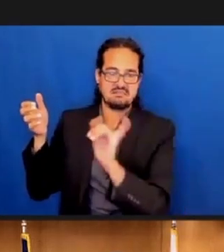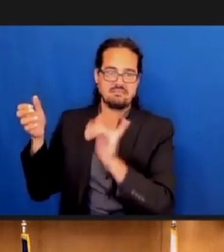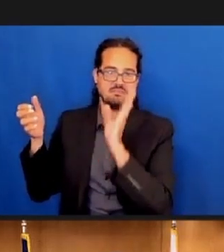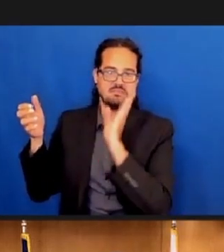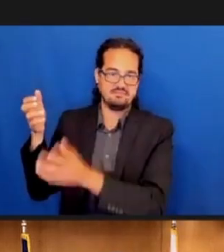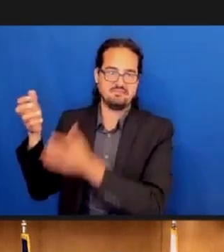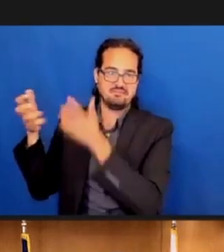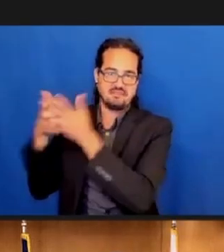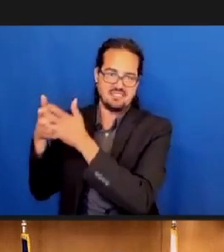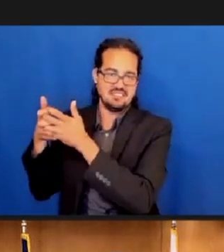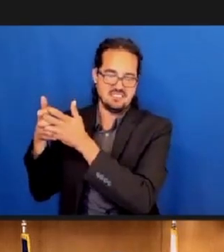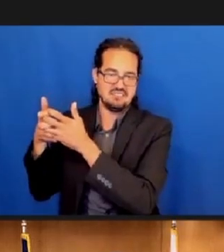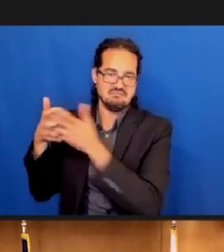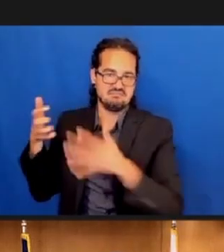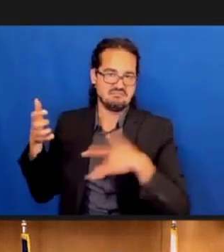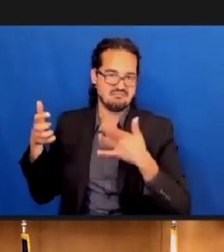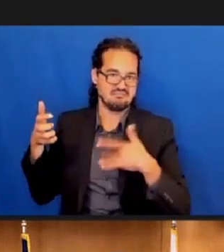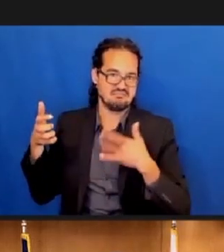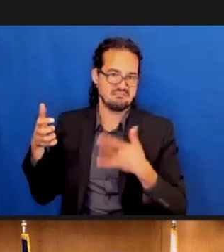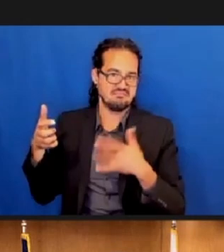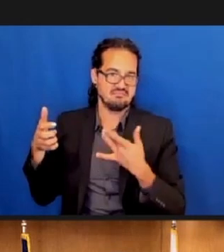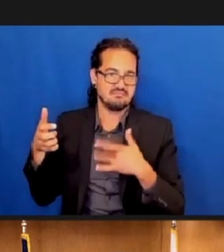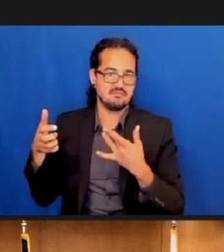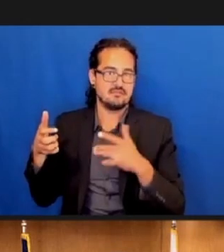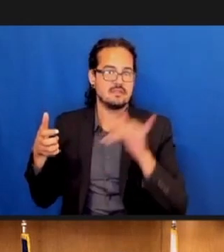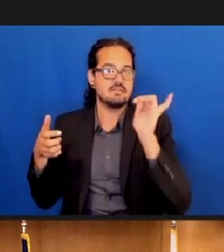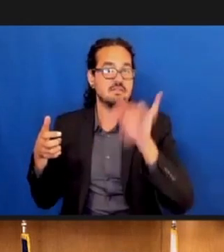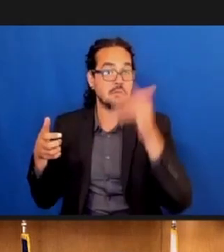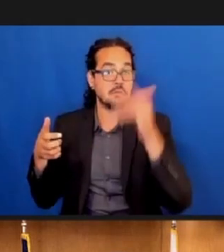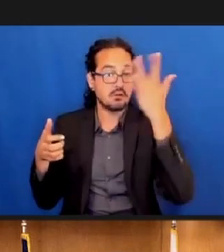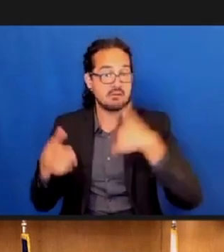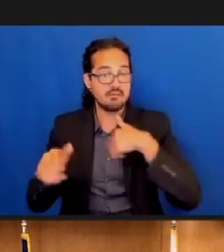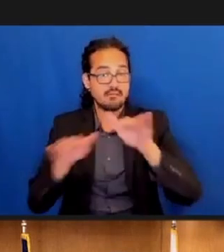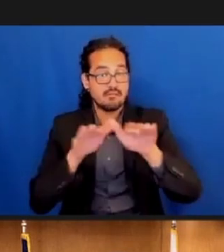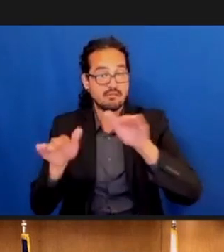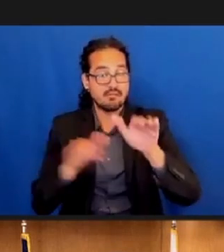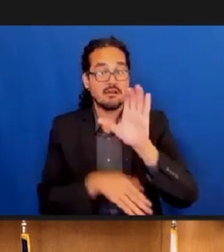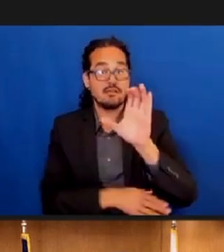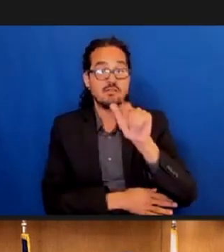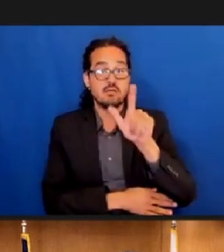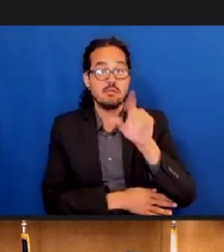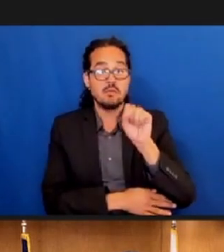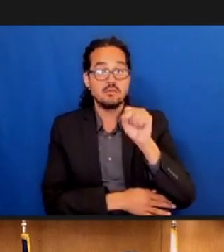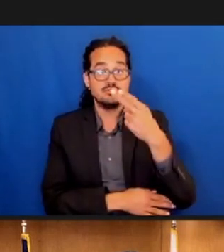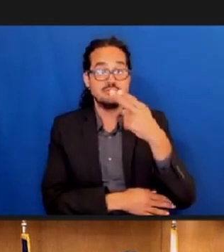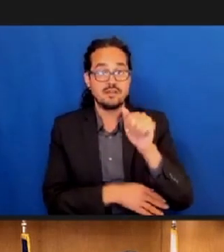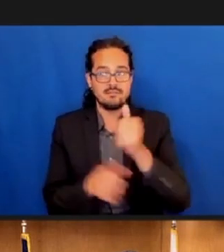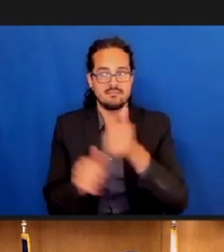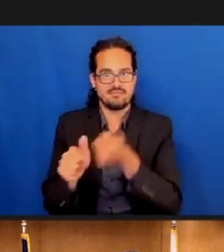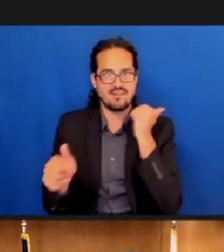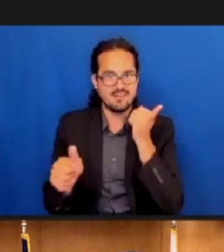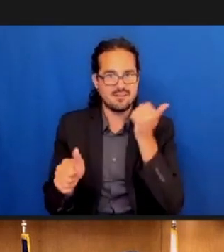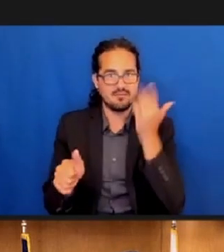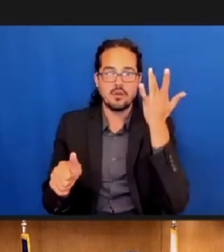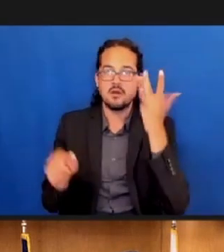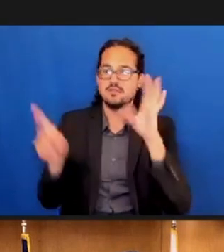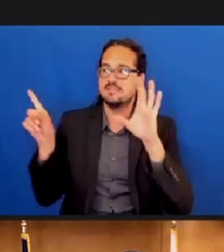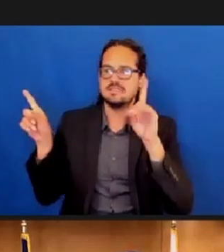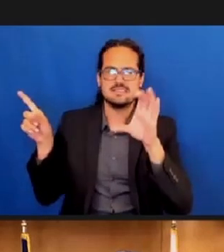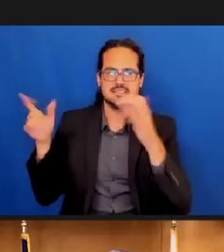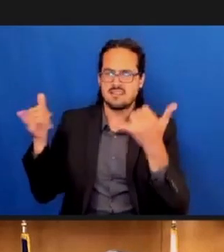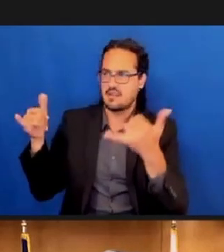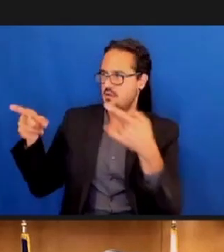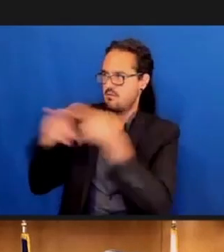Cal OSHA to actually finalize, because when they came out with conflicting guidance between Cal OSHA and CDC, there was confusion